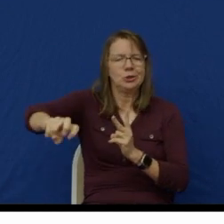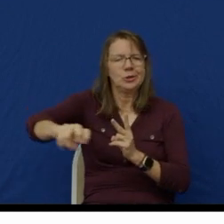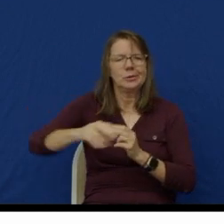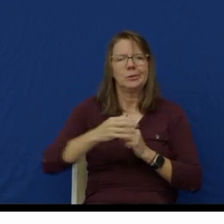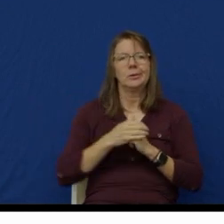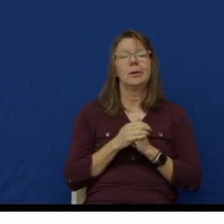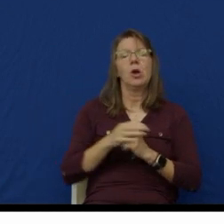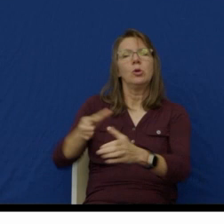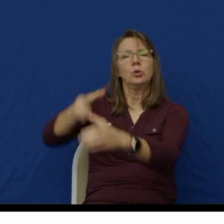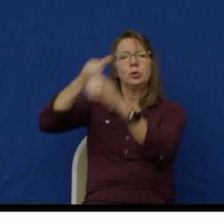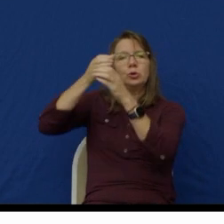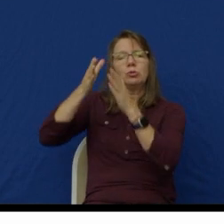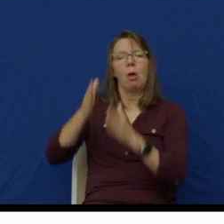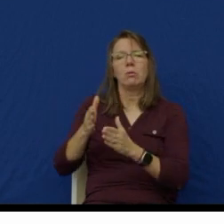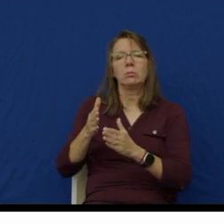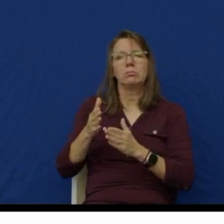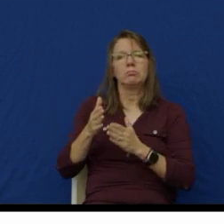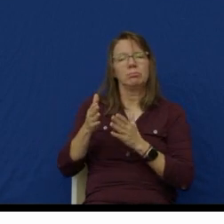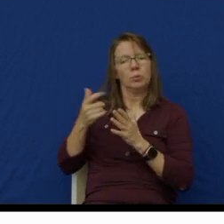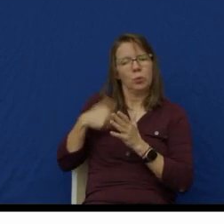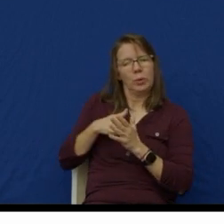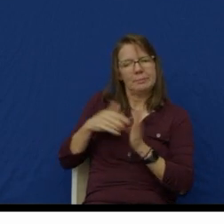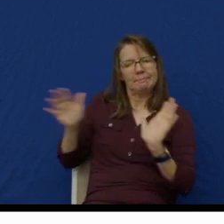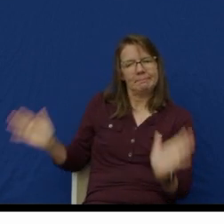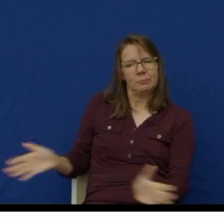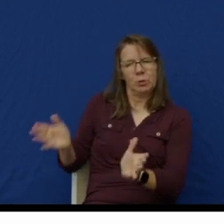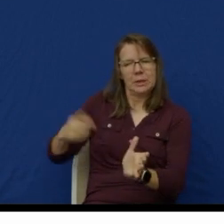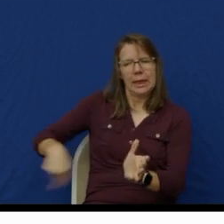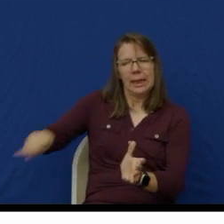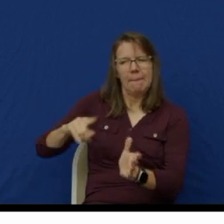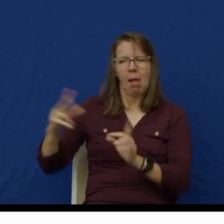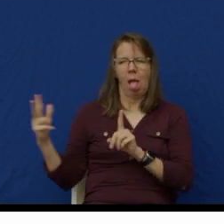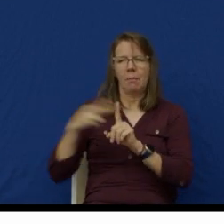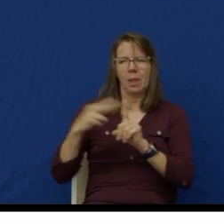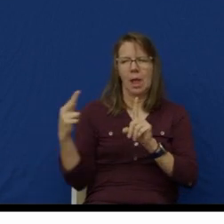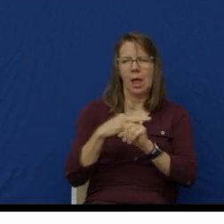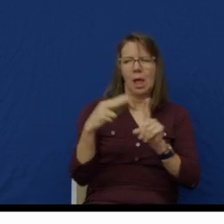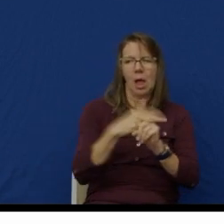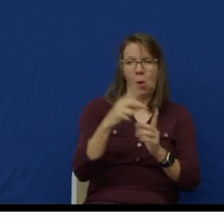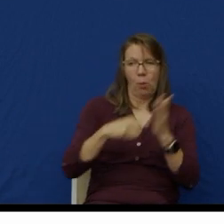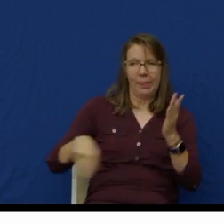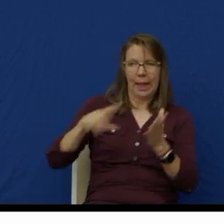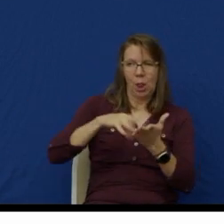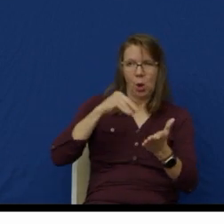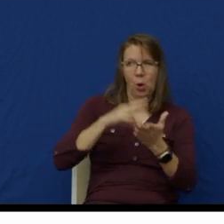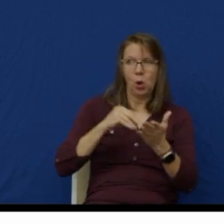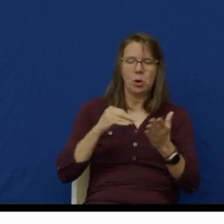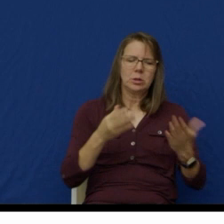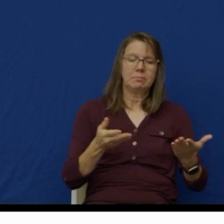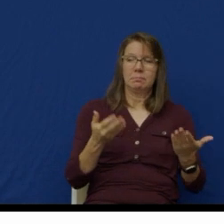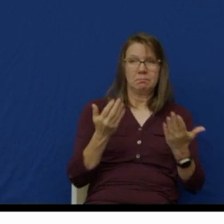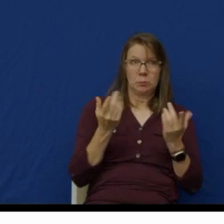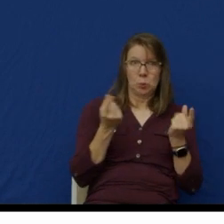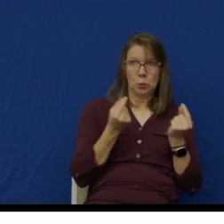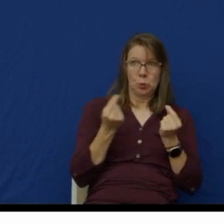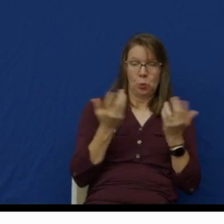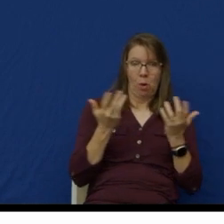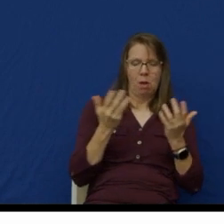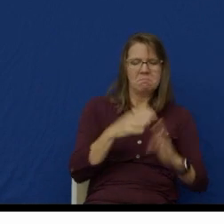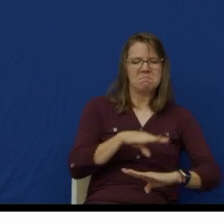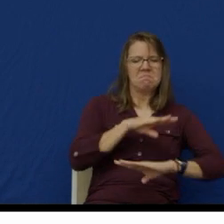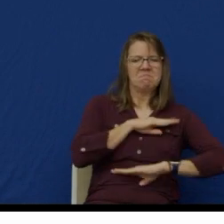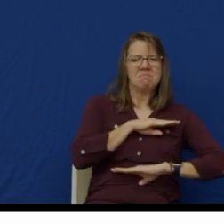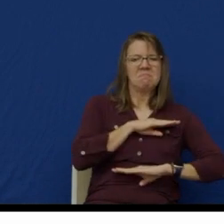to apply what they learned at the summit in transformative ways to meet the needs of students with disabilities throughout the entire state of